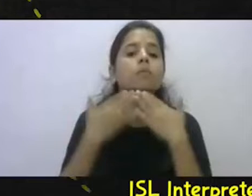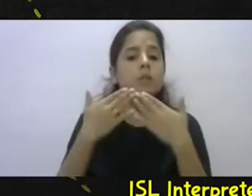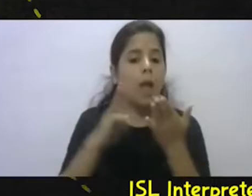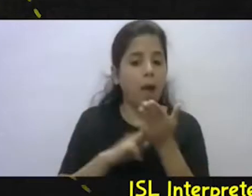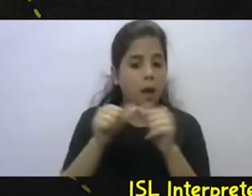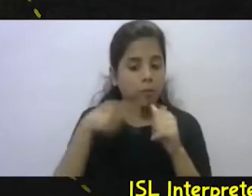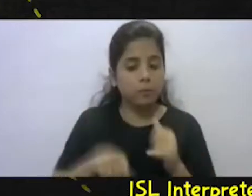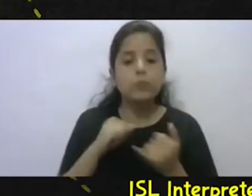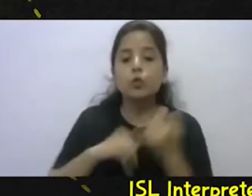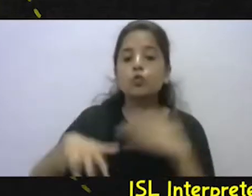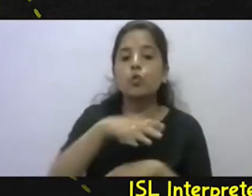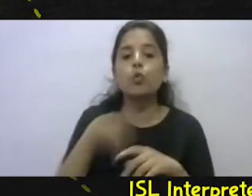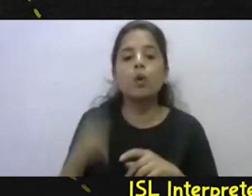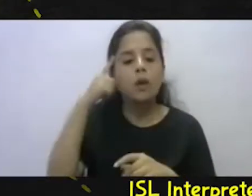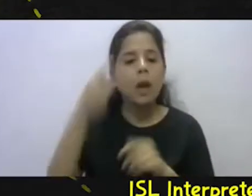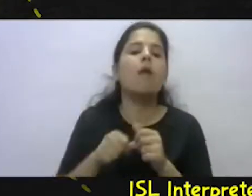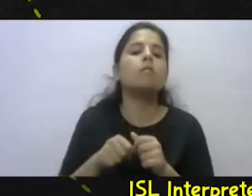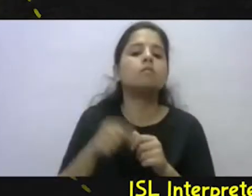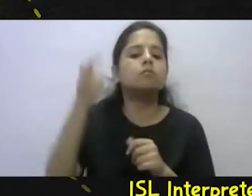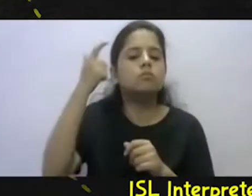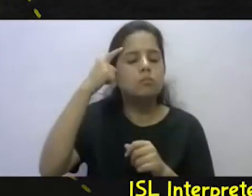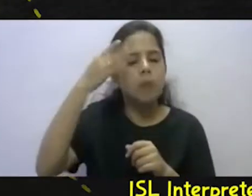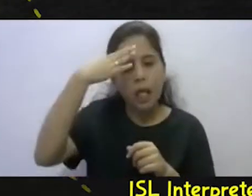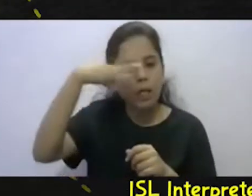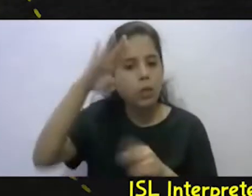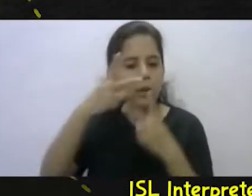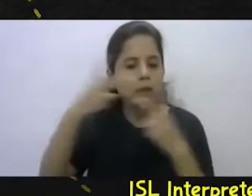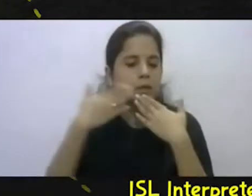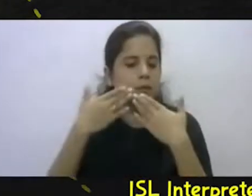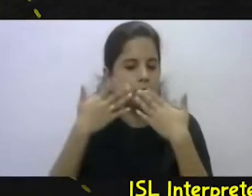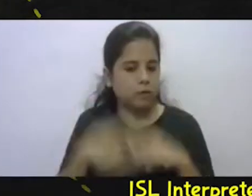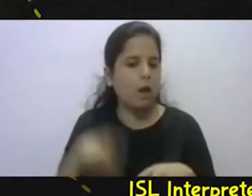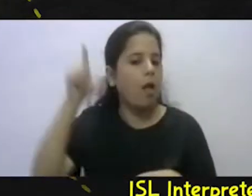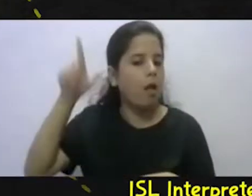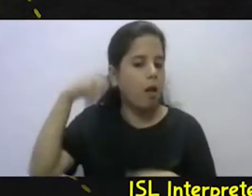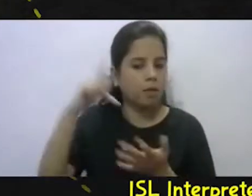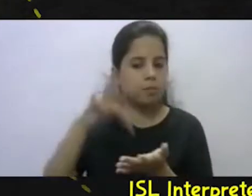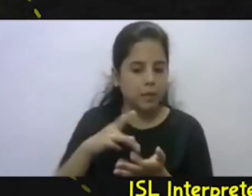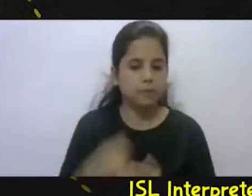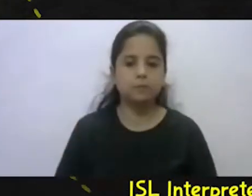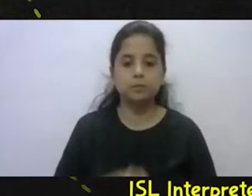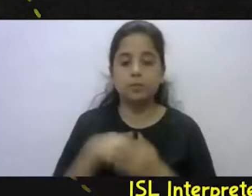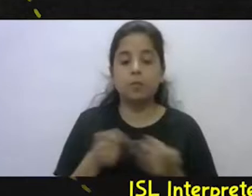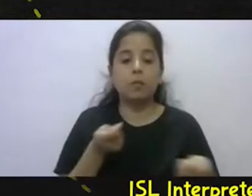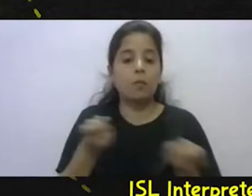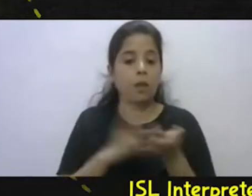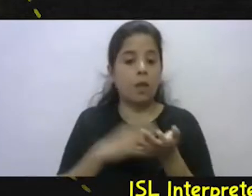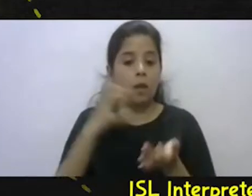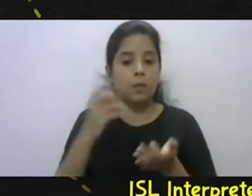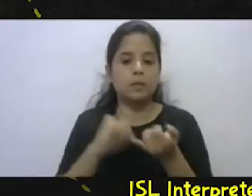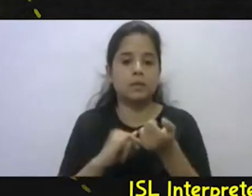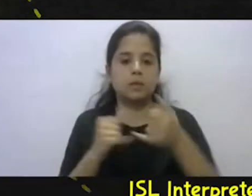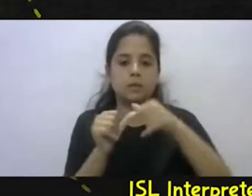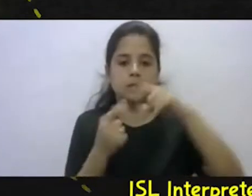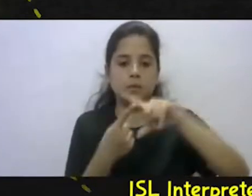School of Oriental and African Studies in London. Moderating our panel today is Satyendra Kumar. He is a human